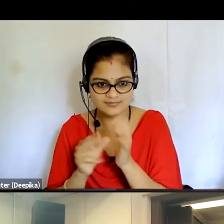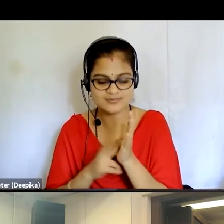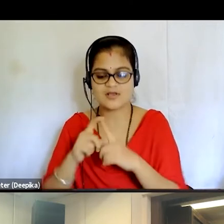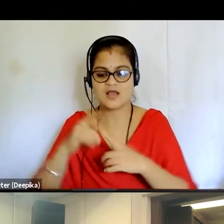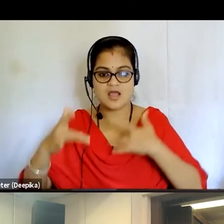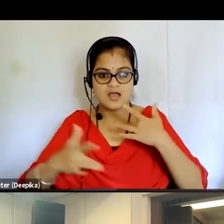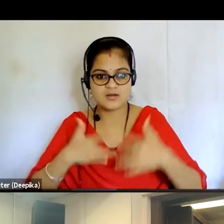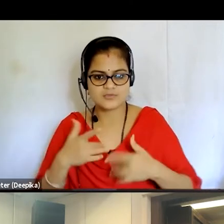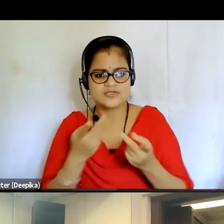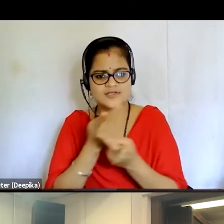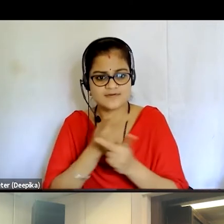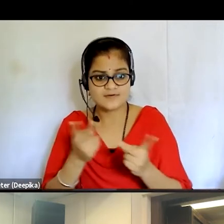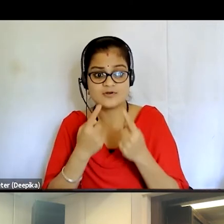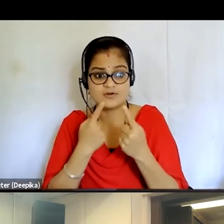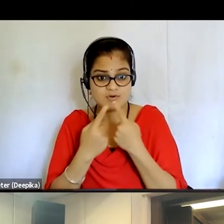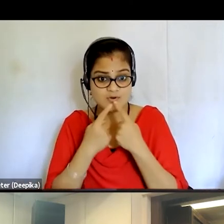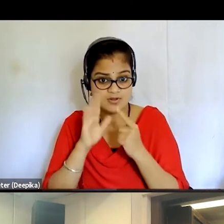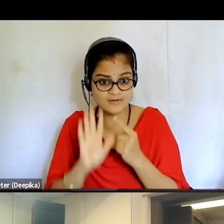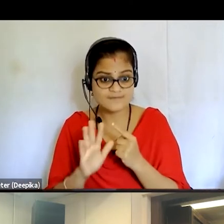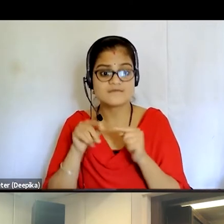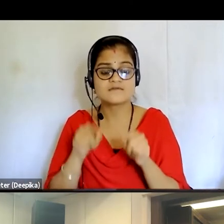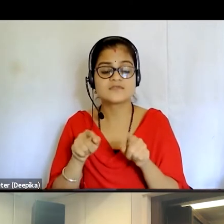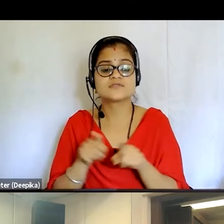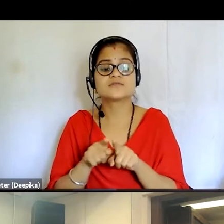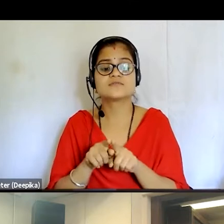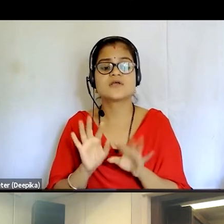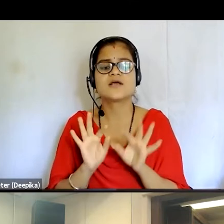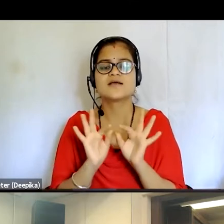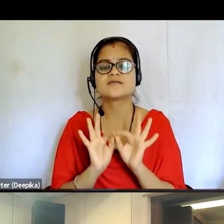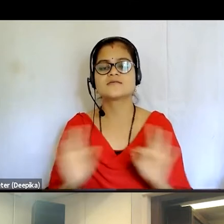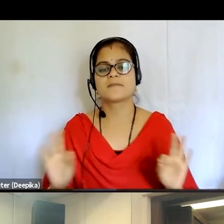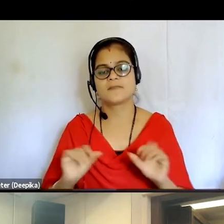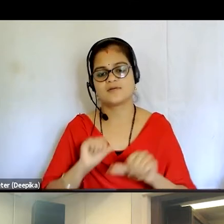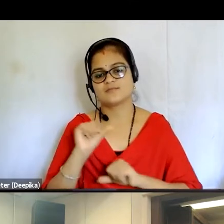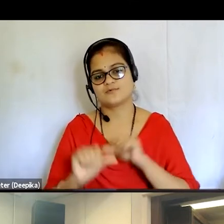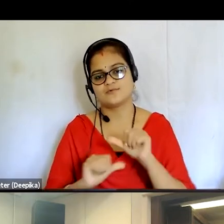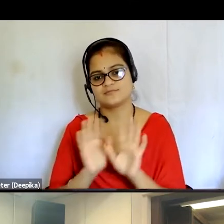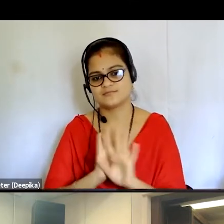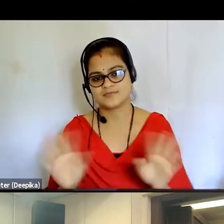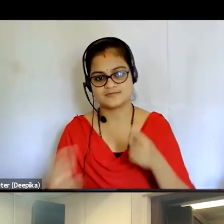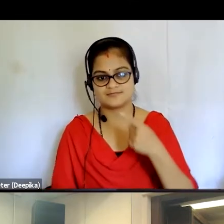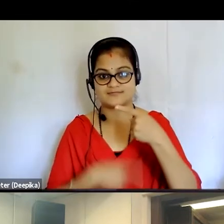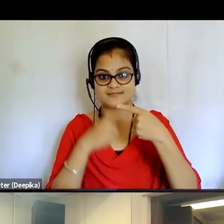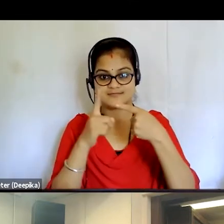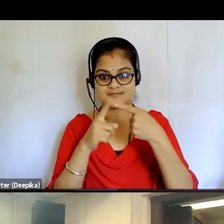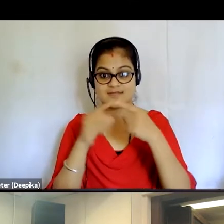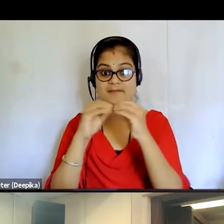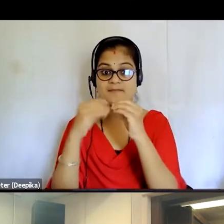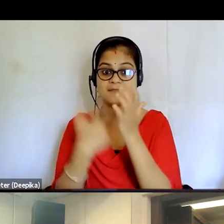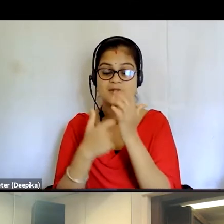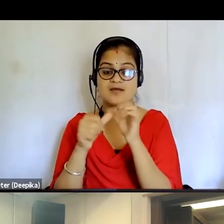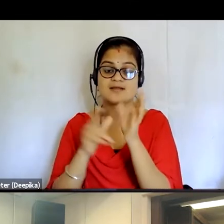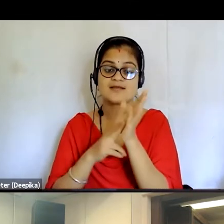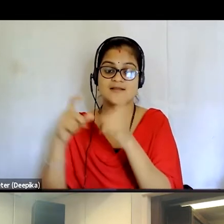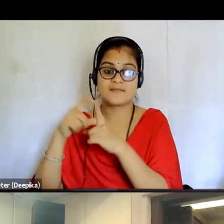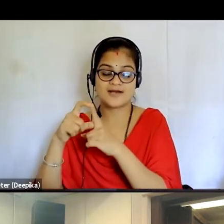etc., we use a very, very simple process. The first stage is something we call brand discovery, which